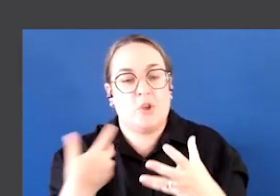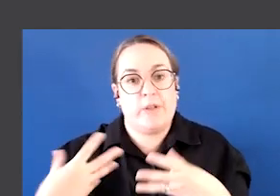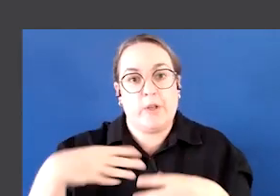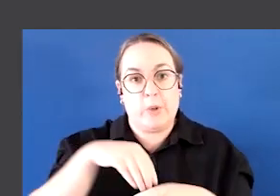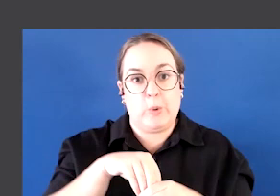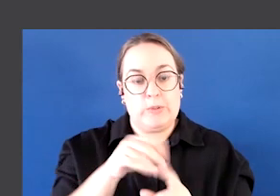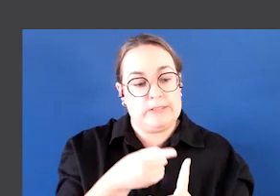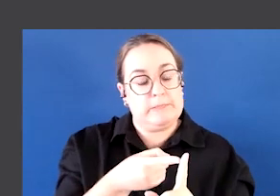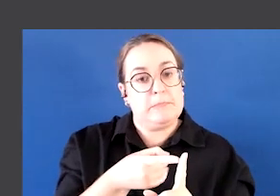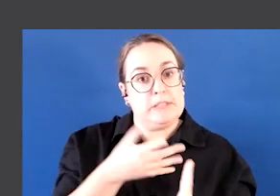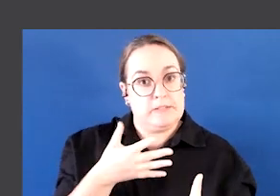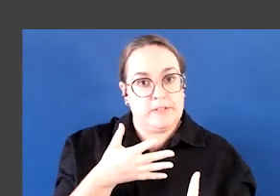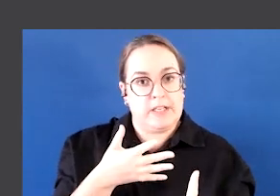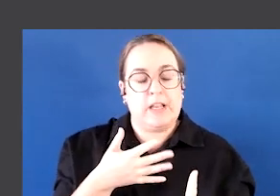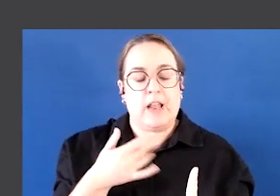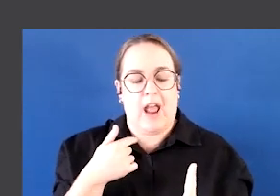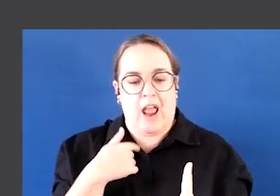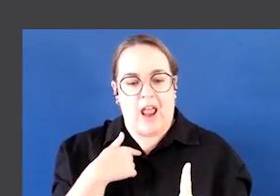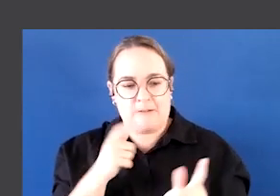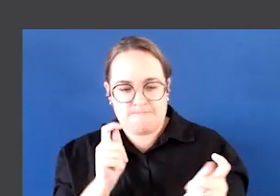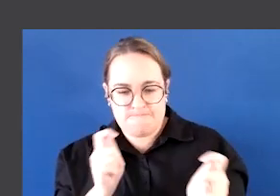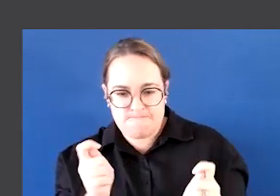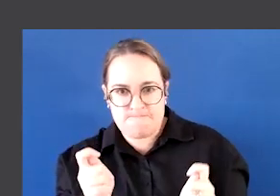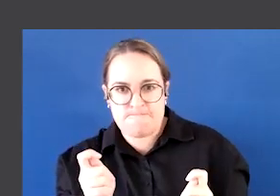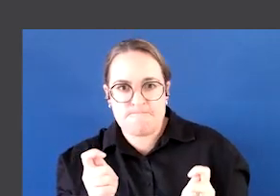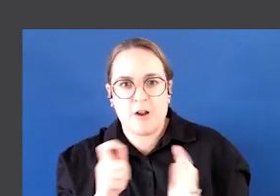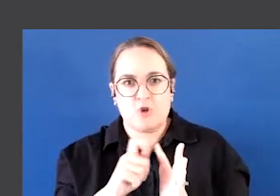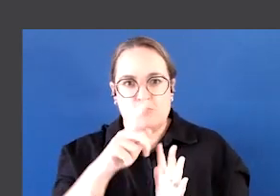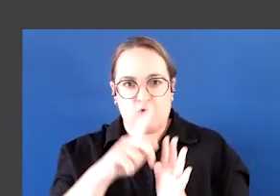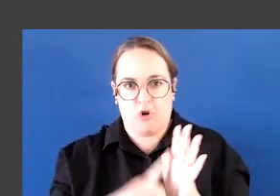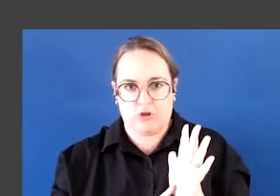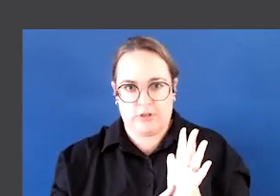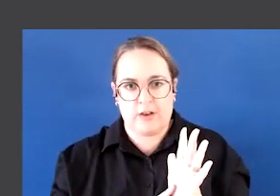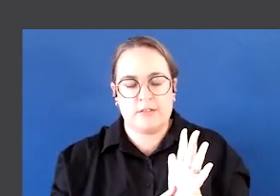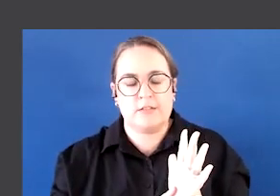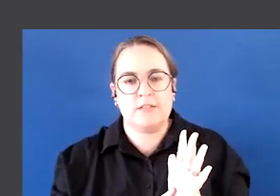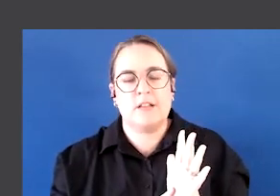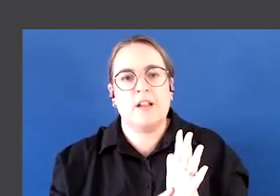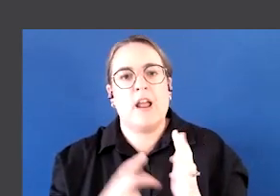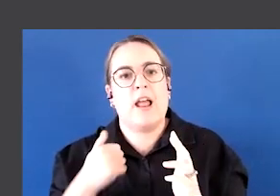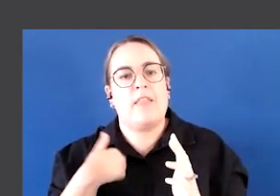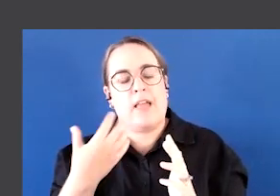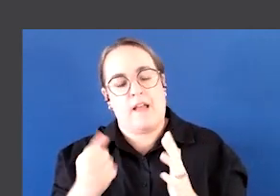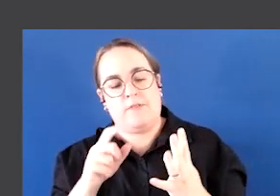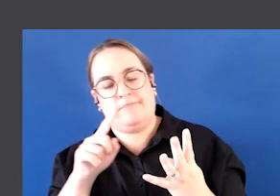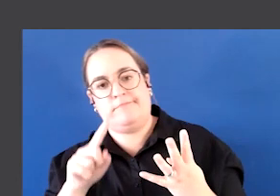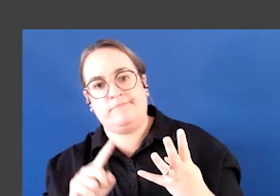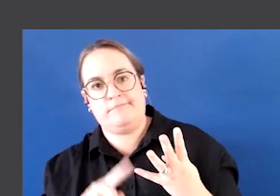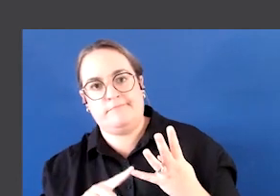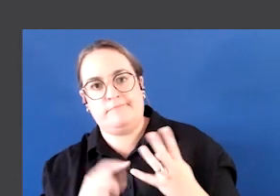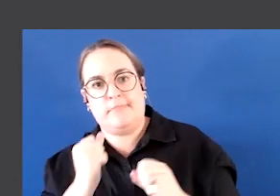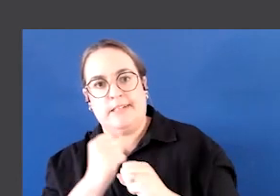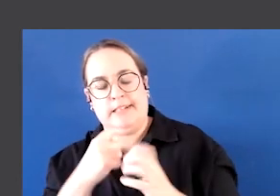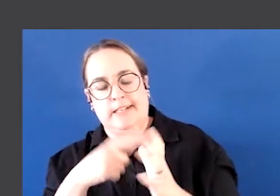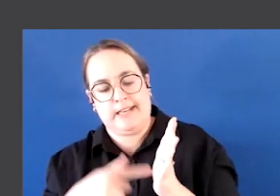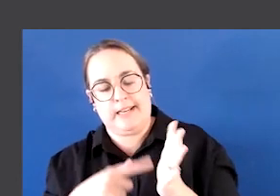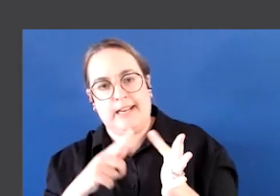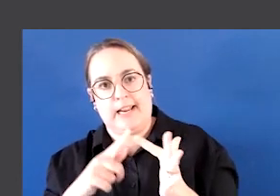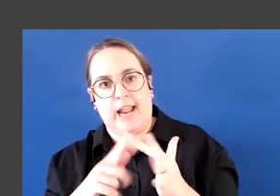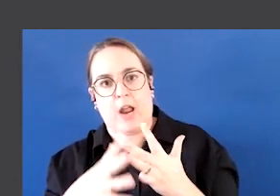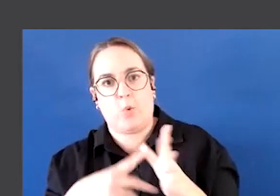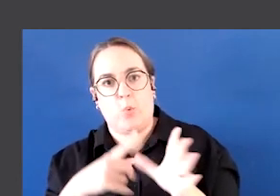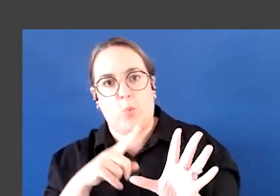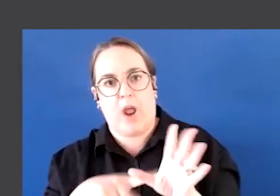These impose specific and more tailored arrangements in relation to project assurance. And they're supplemented by a gateway